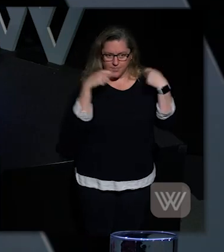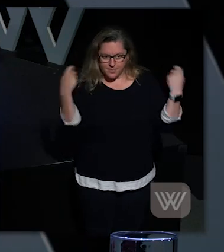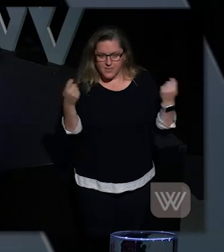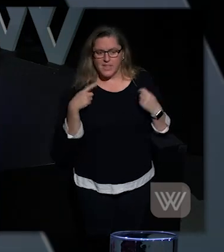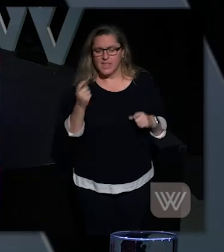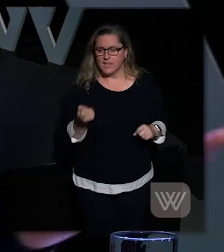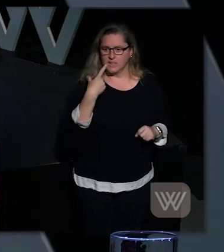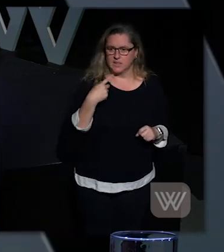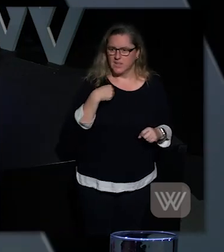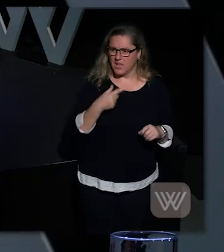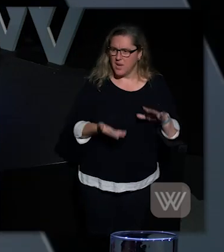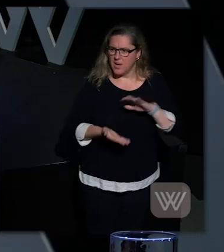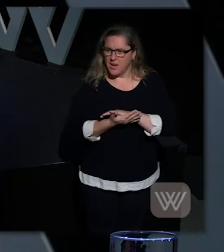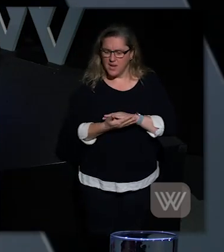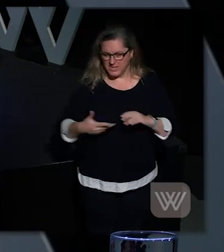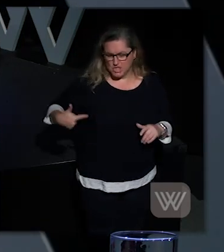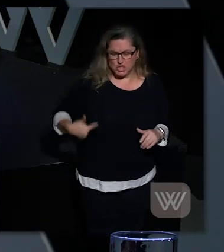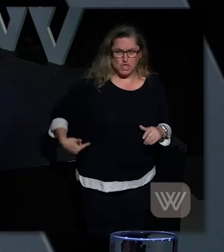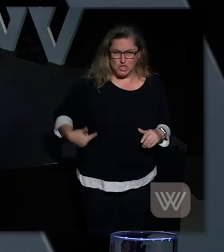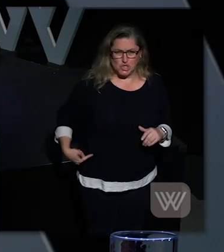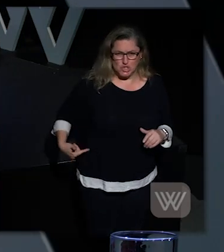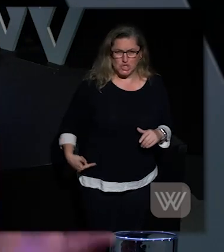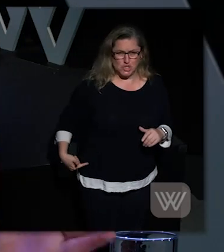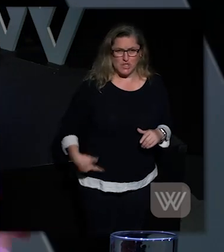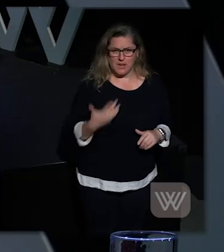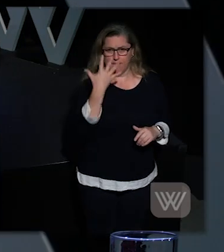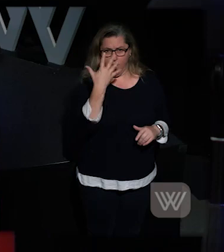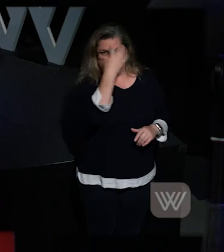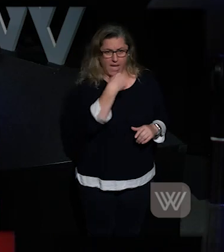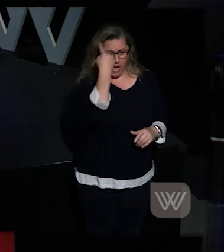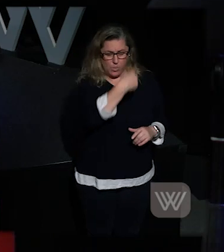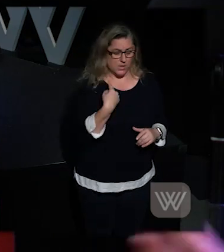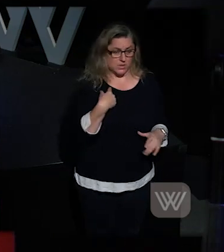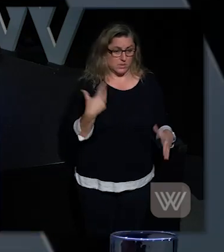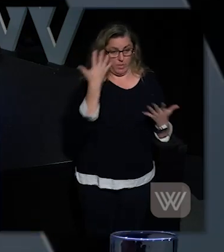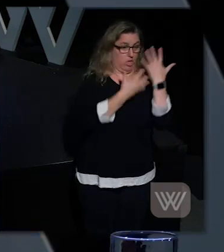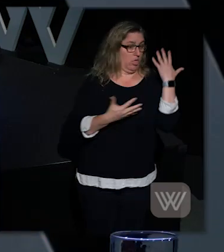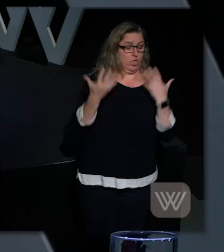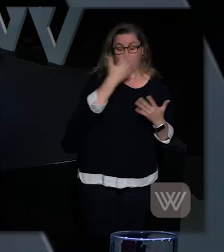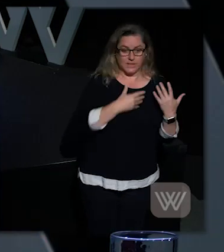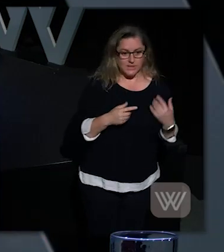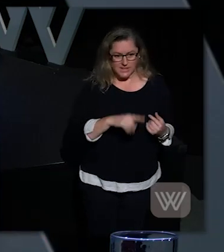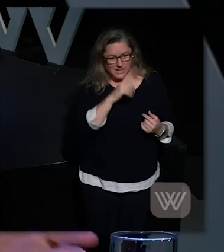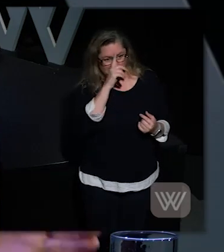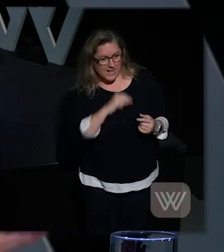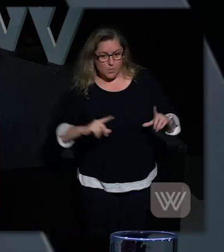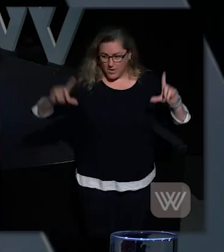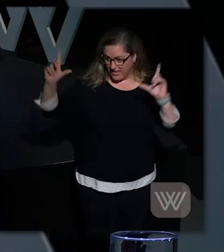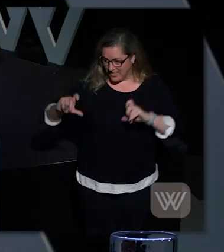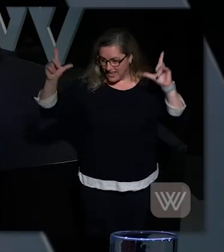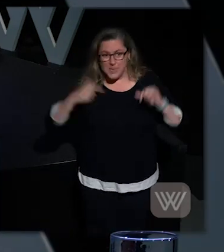when I was... I'd been under the needle for 5 hours already, so I was quite dizzy and sweaty. And they said, can we come take a photo? And I said,